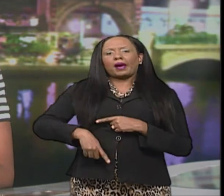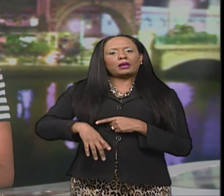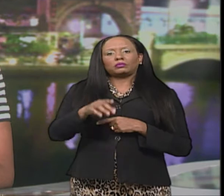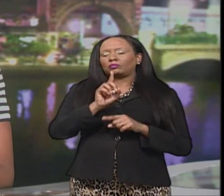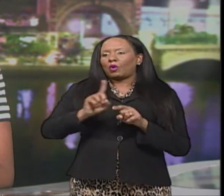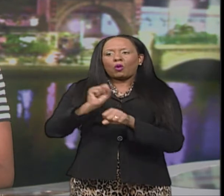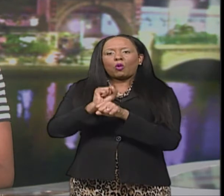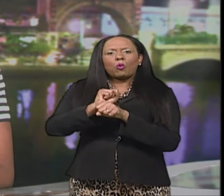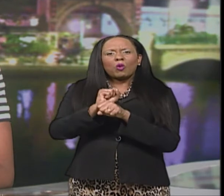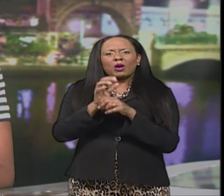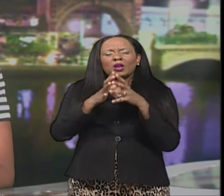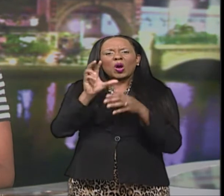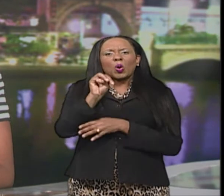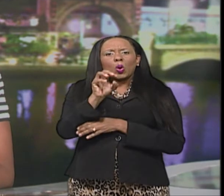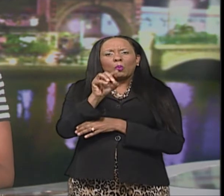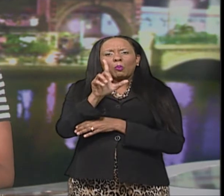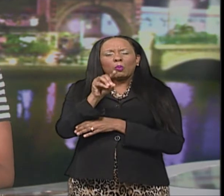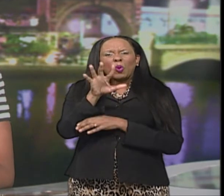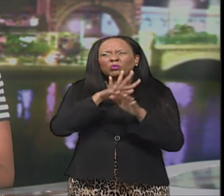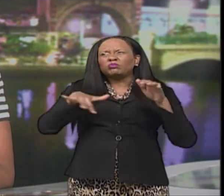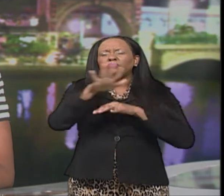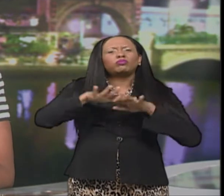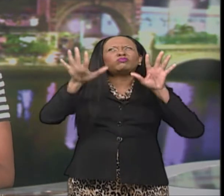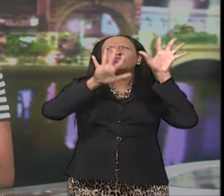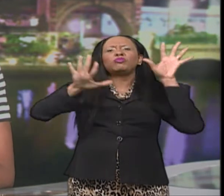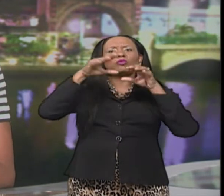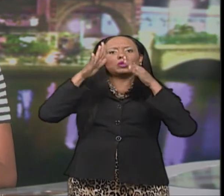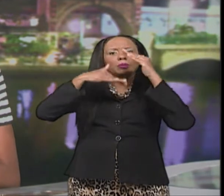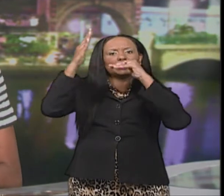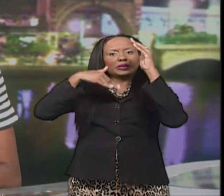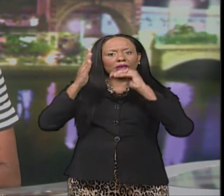buildup of mold on the premises. Kareem Smith has that story.